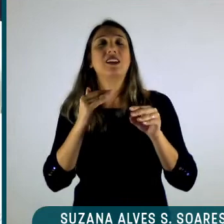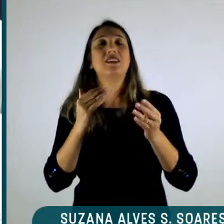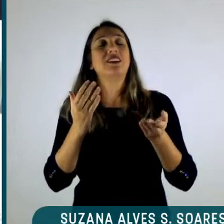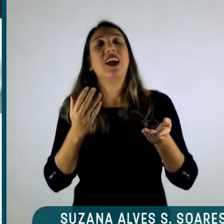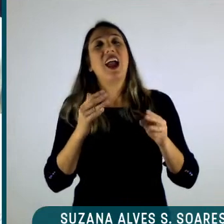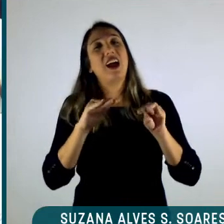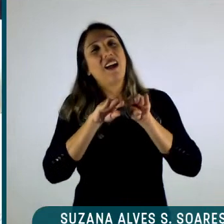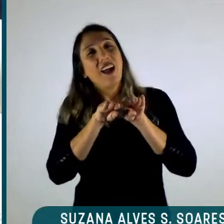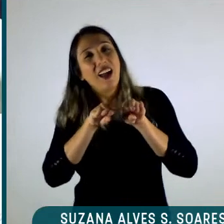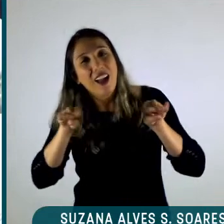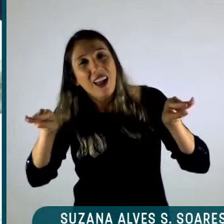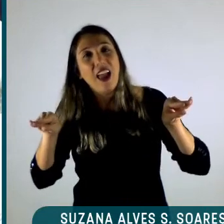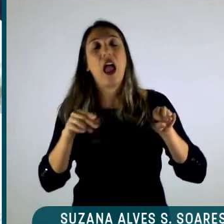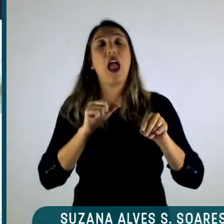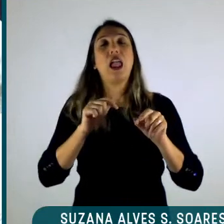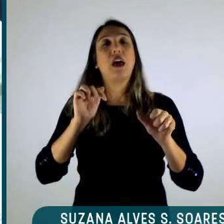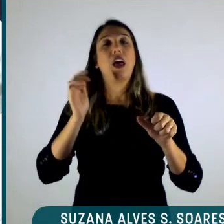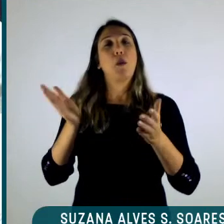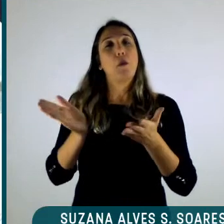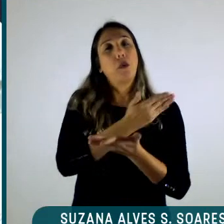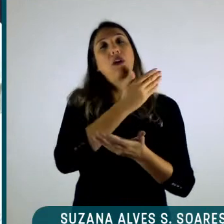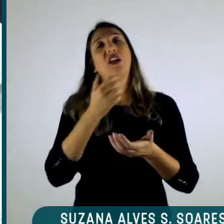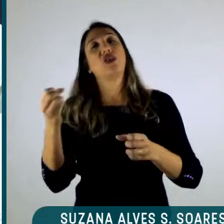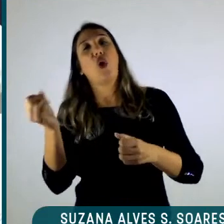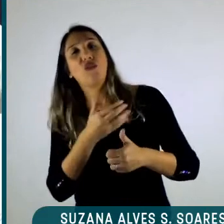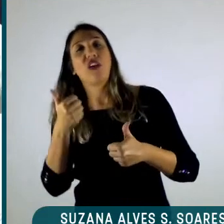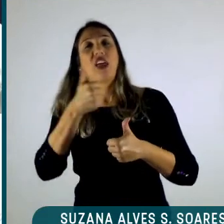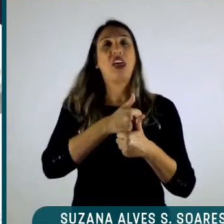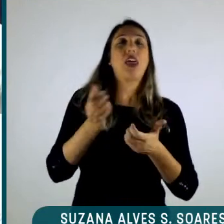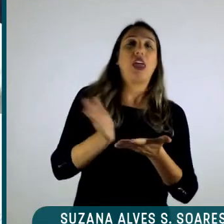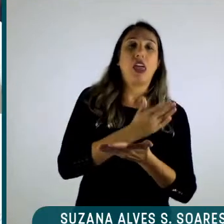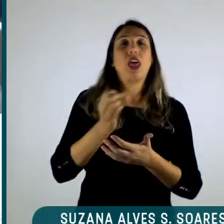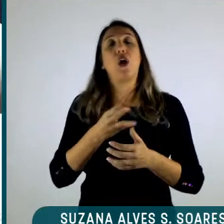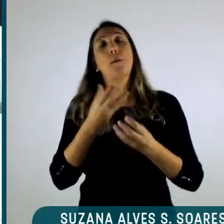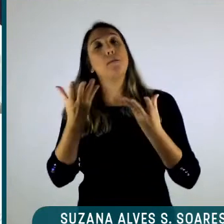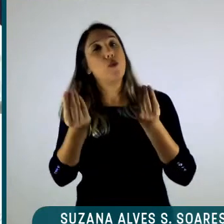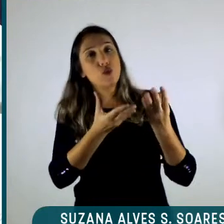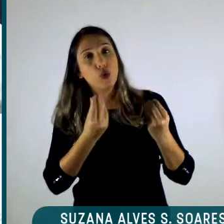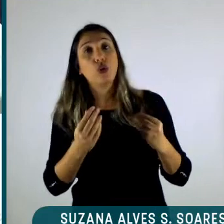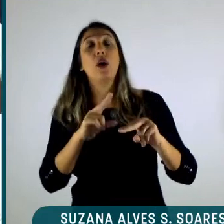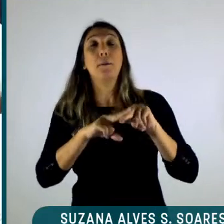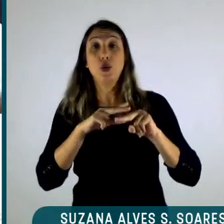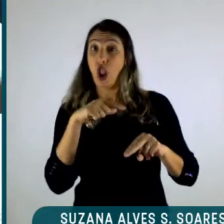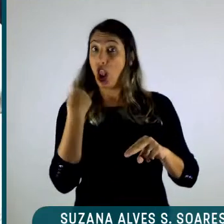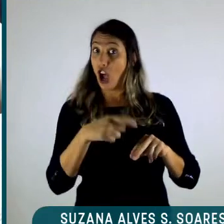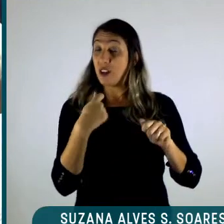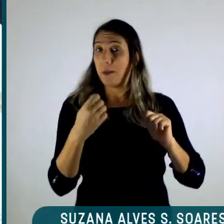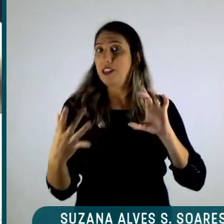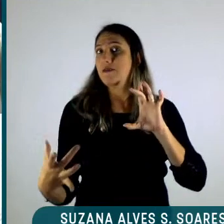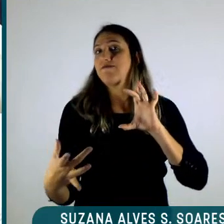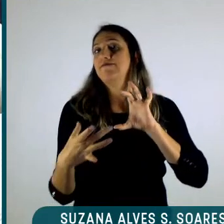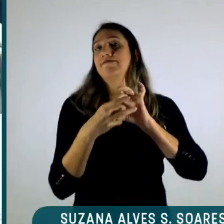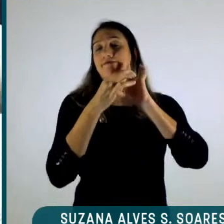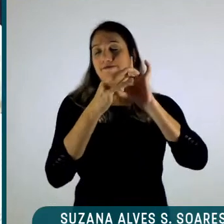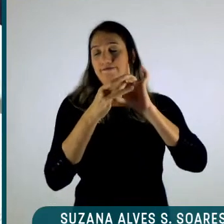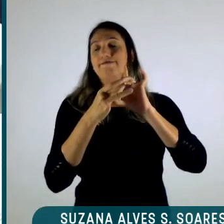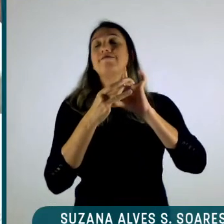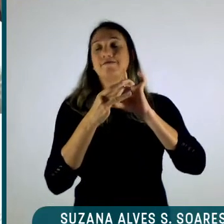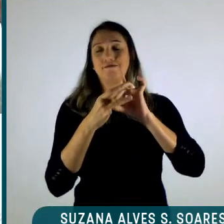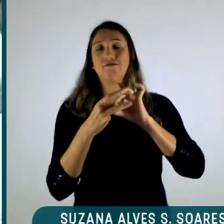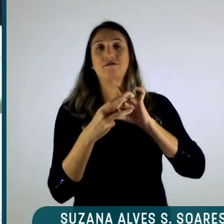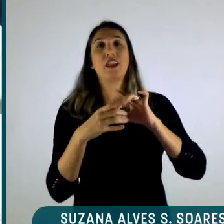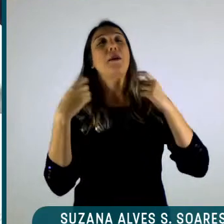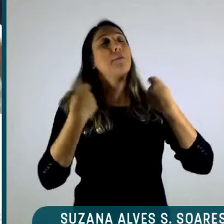do not have stability. They have a high turnover. And I'd like to, Gilson, we need to get